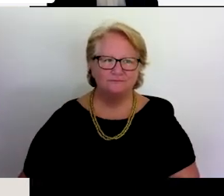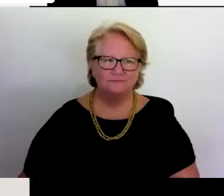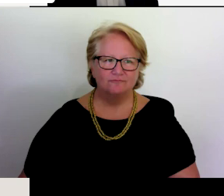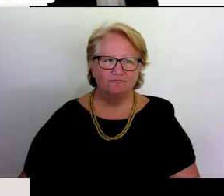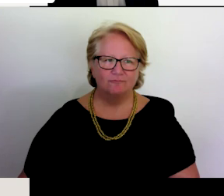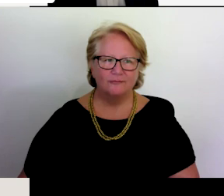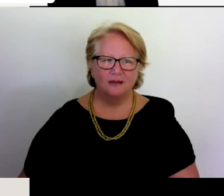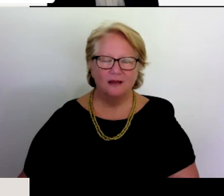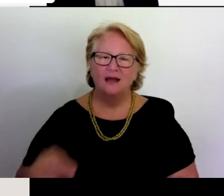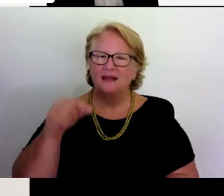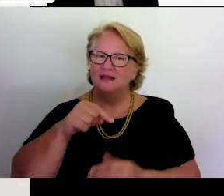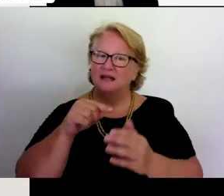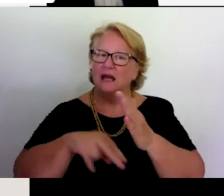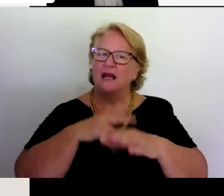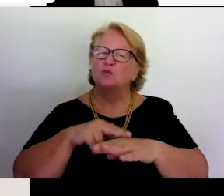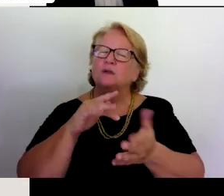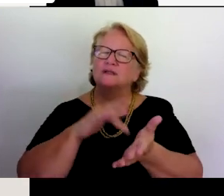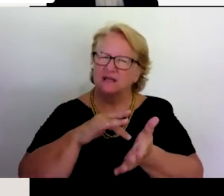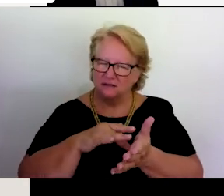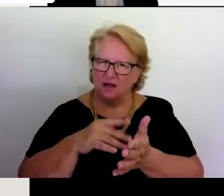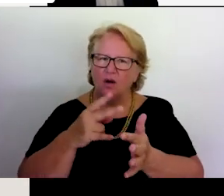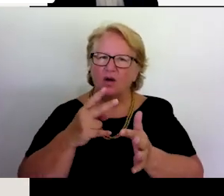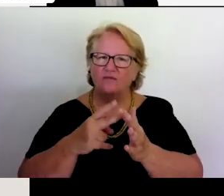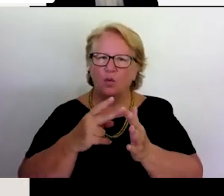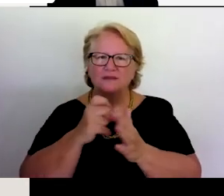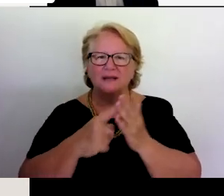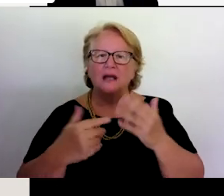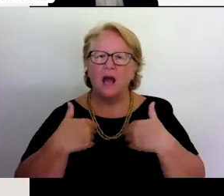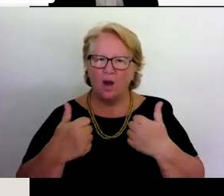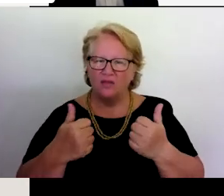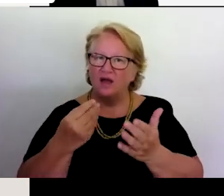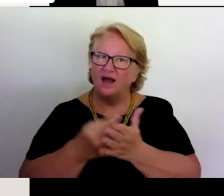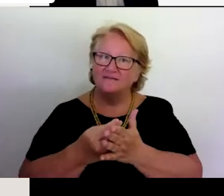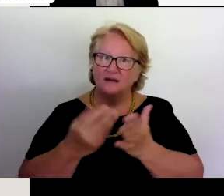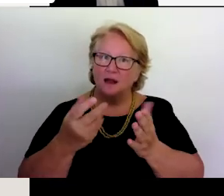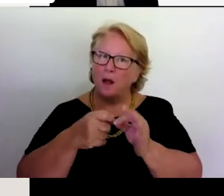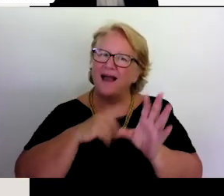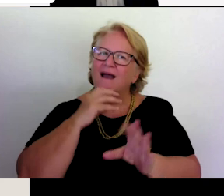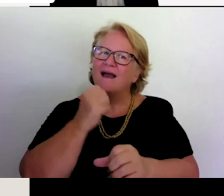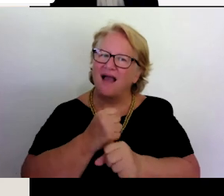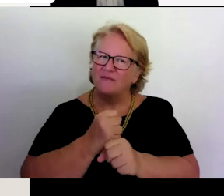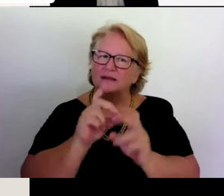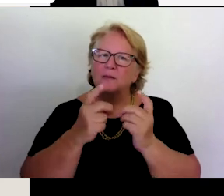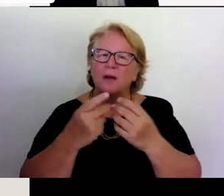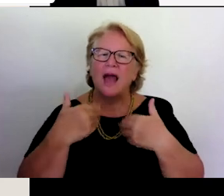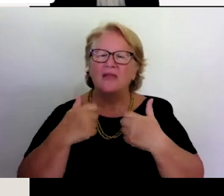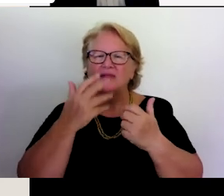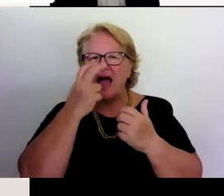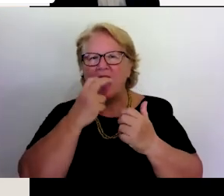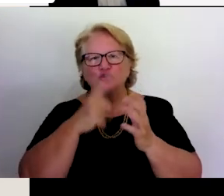National Centre of Excellence in Intellectual Disability Health is funded by the Australian Government, Department of Health and Aged Care.